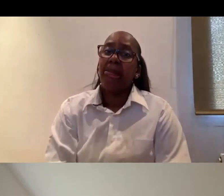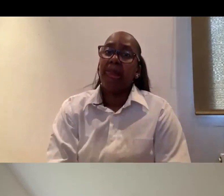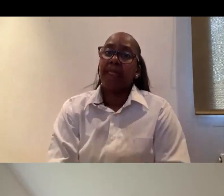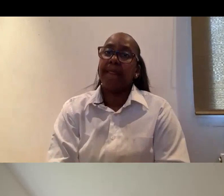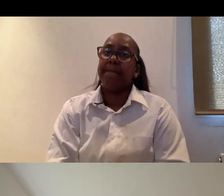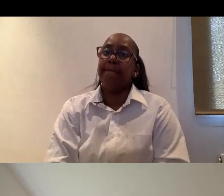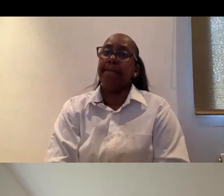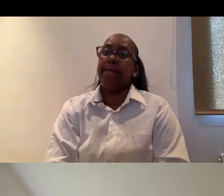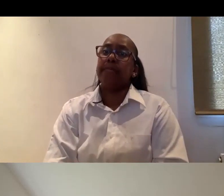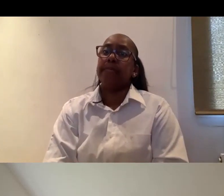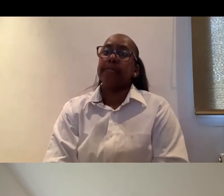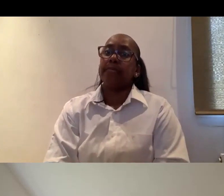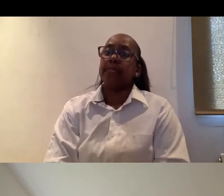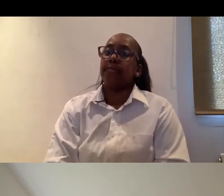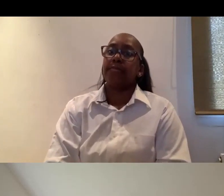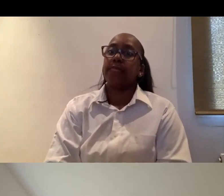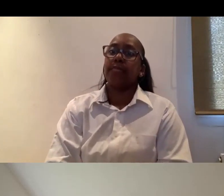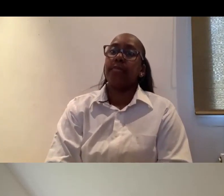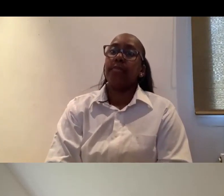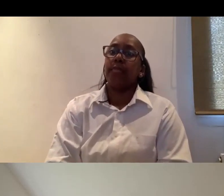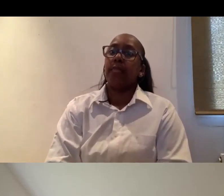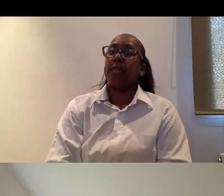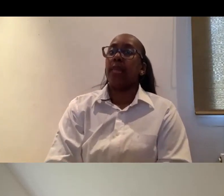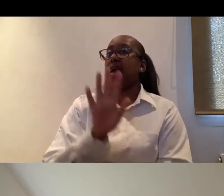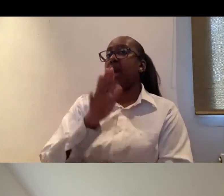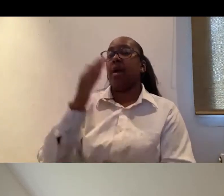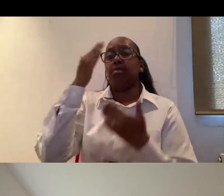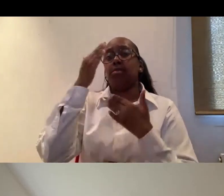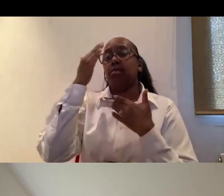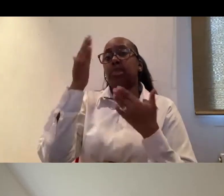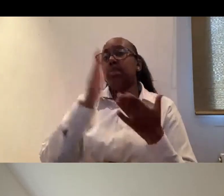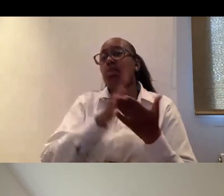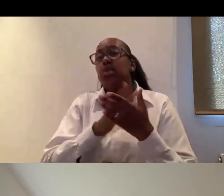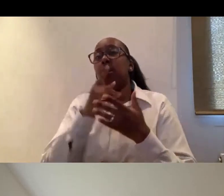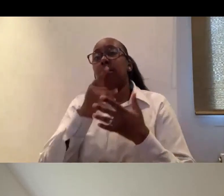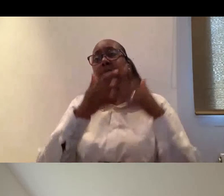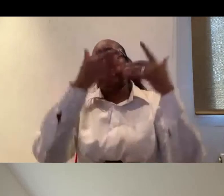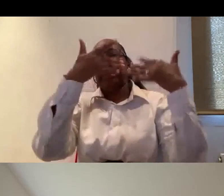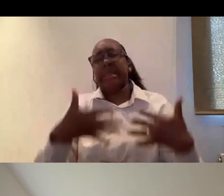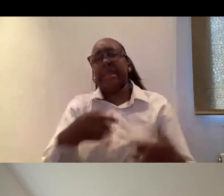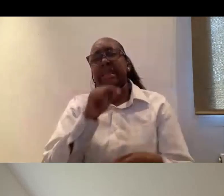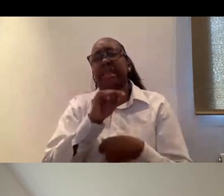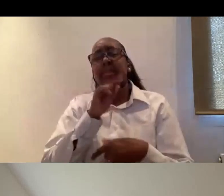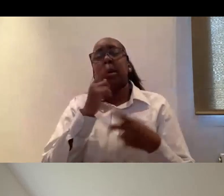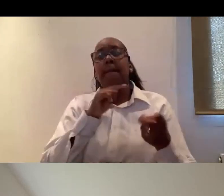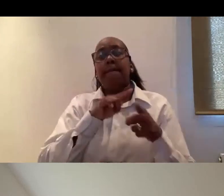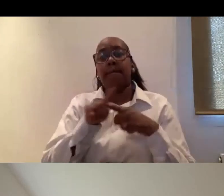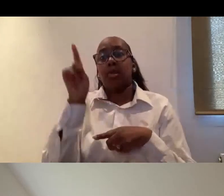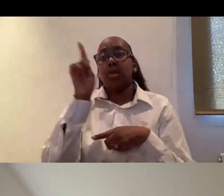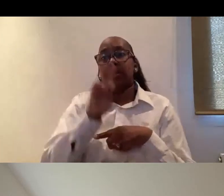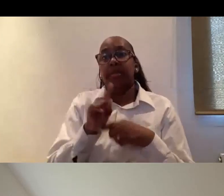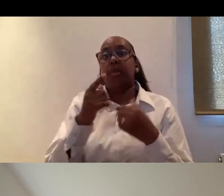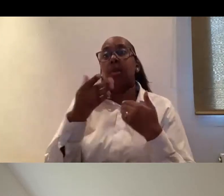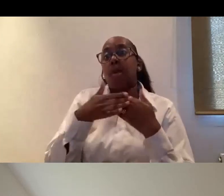Yeah, so I won't be able to quote you the exact statistics. What I would say is most people, so more